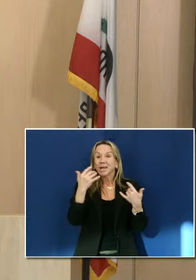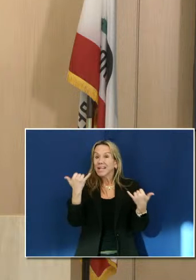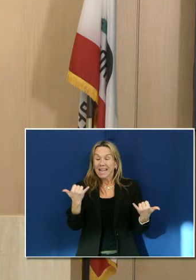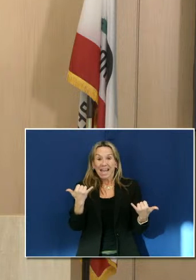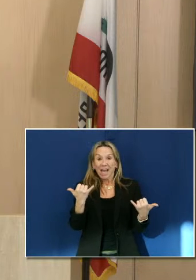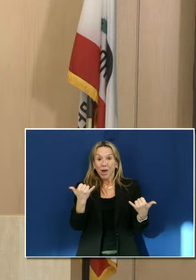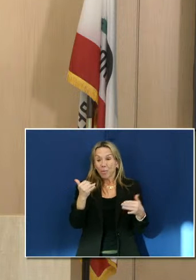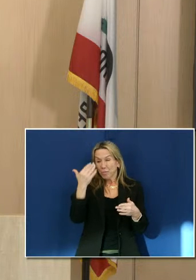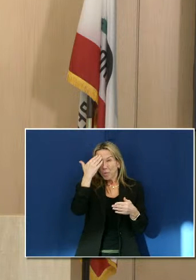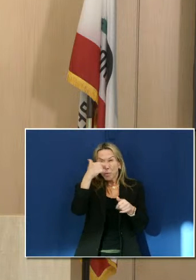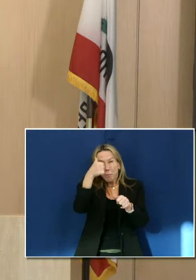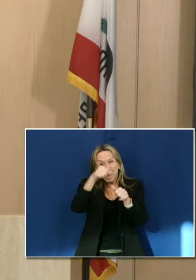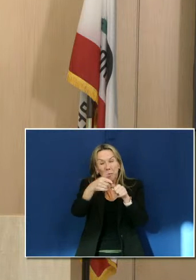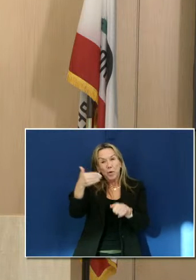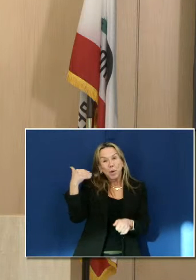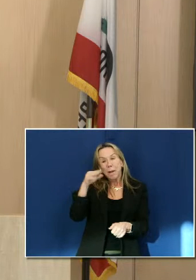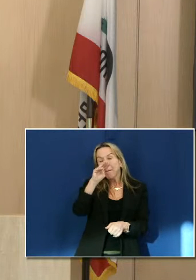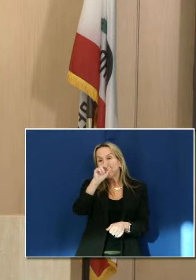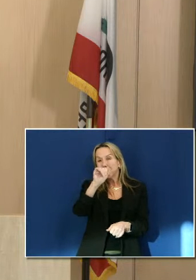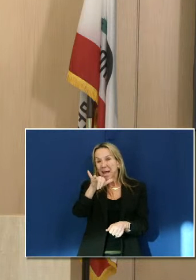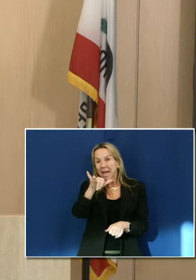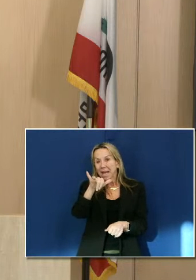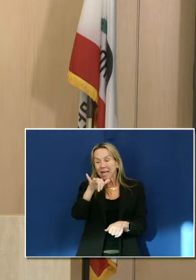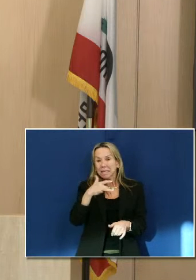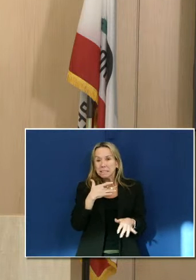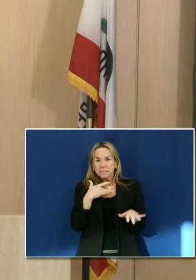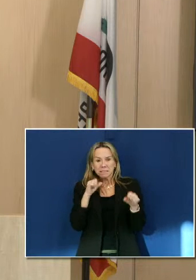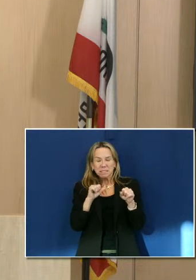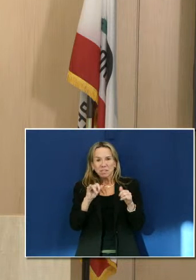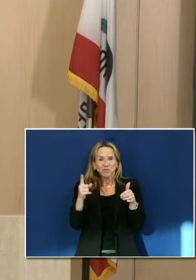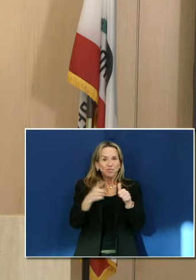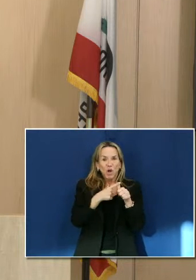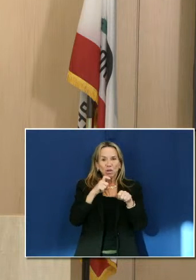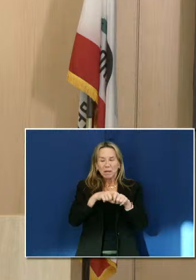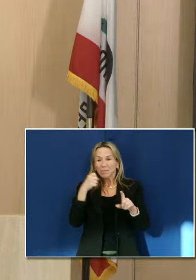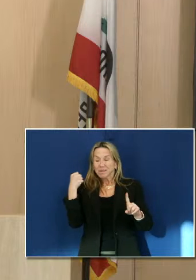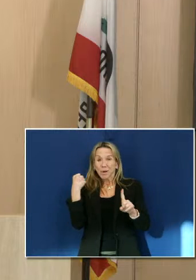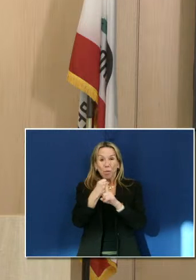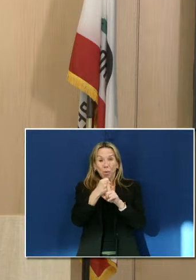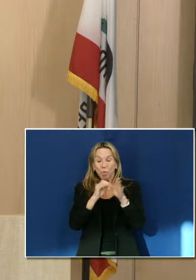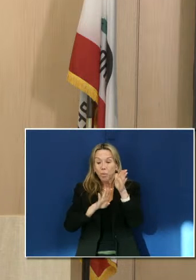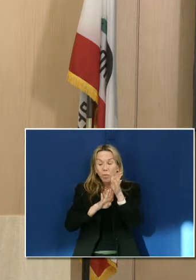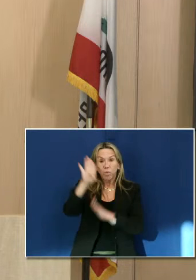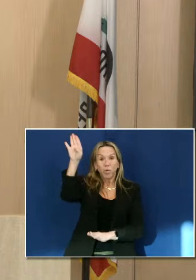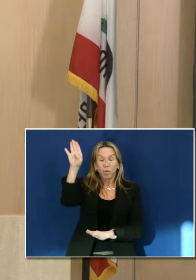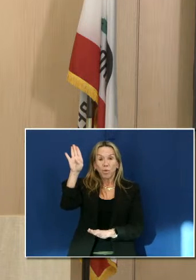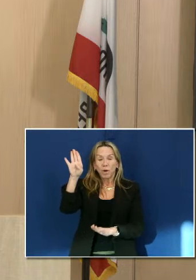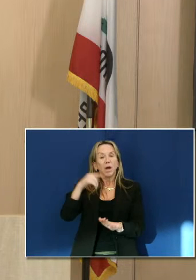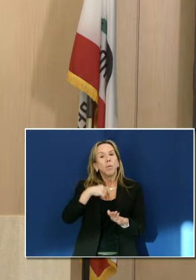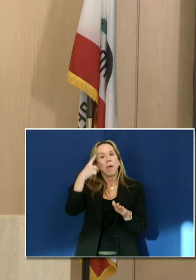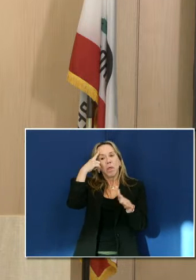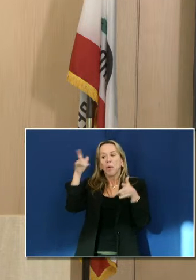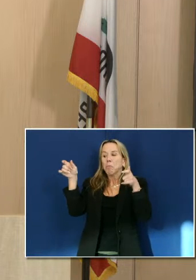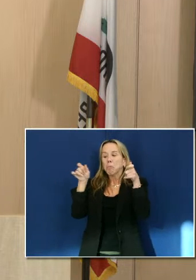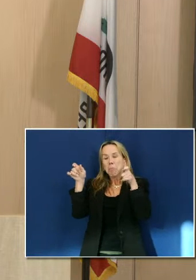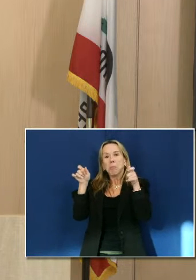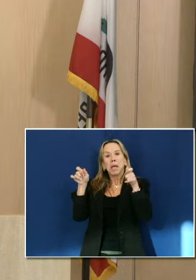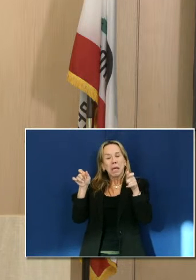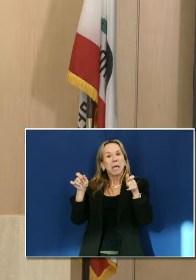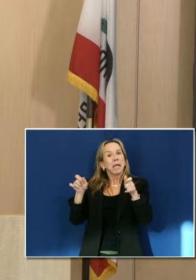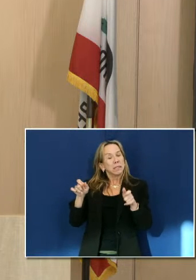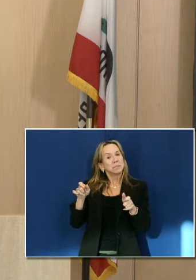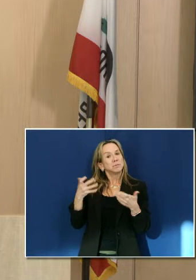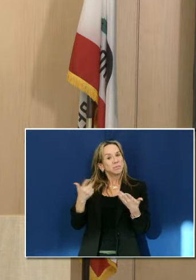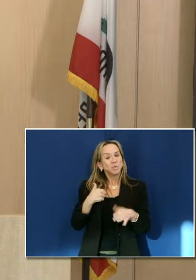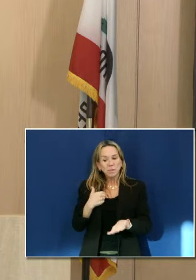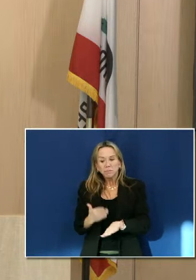at back in May when we had our first surge, and we thought we managed it. And then we had